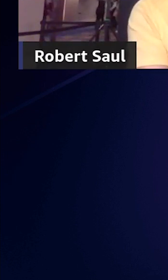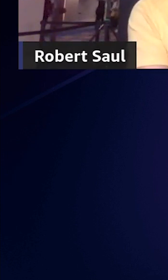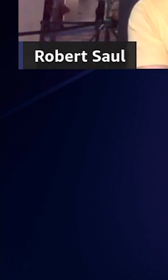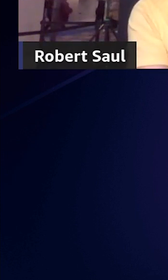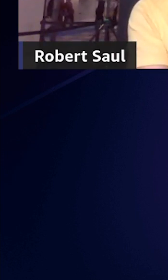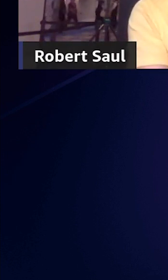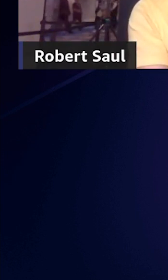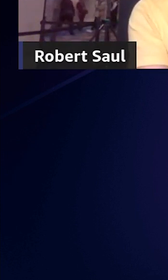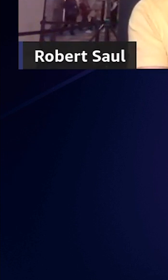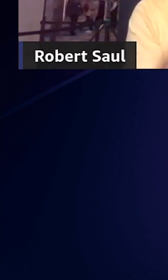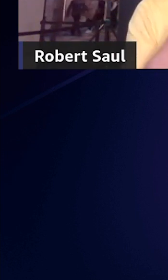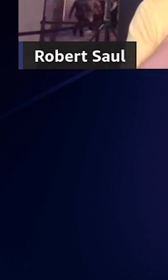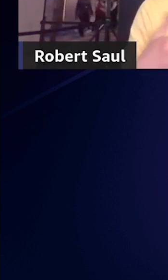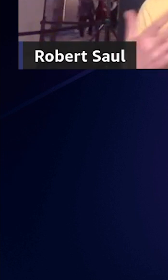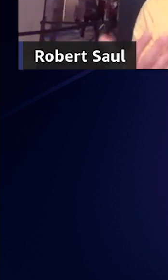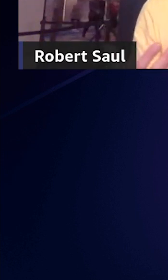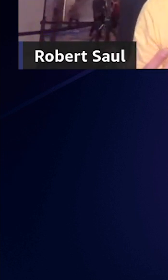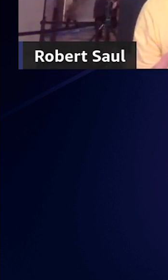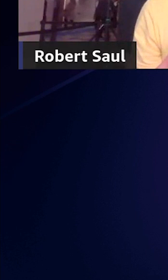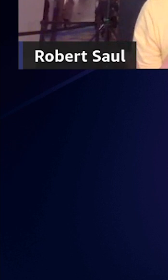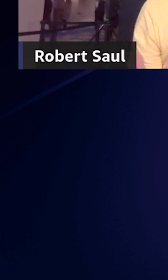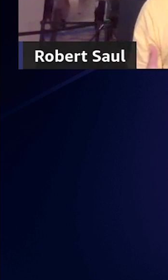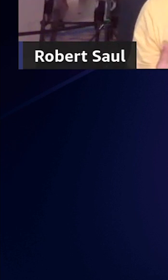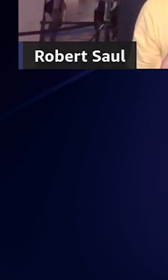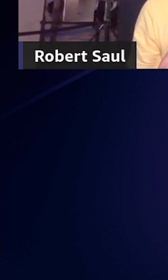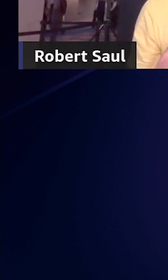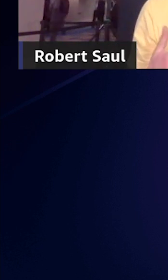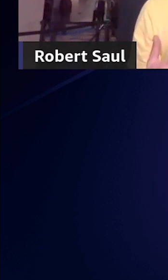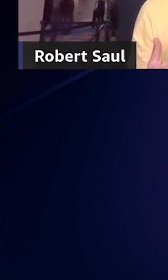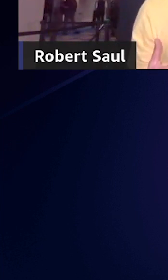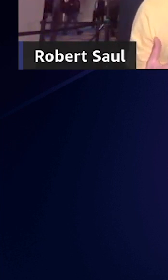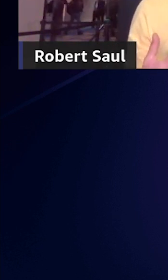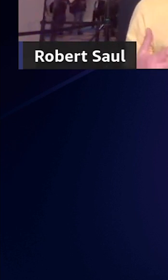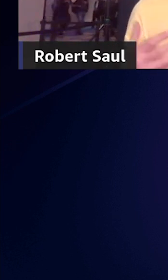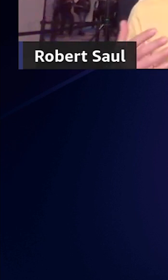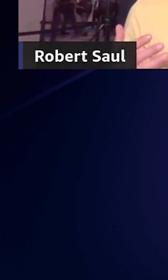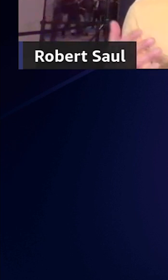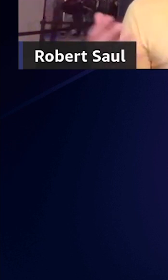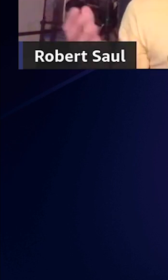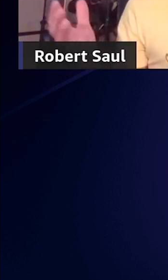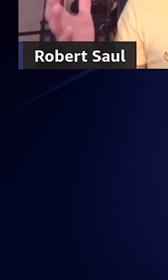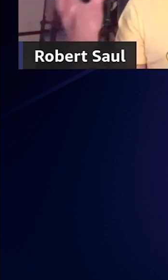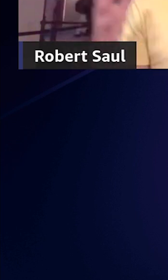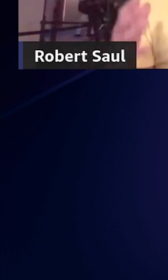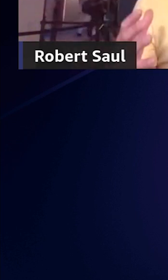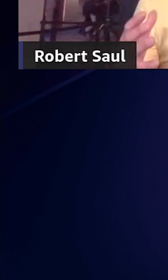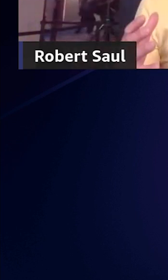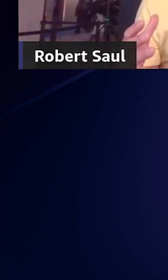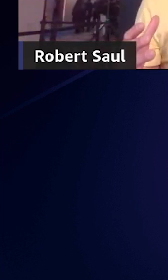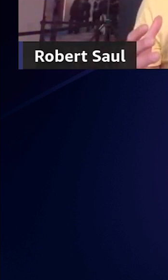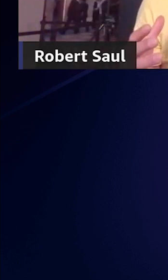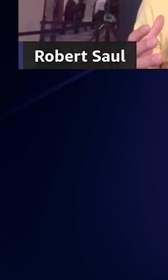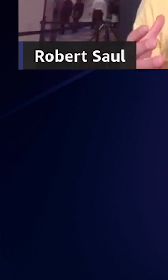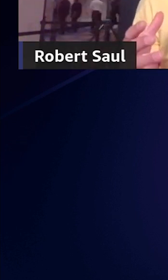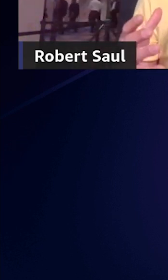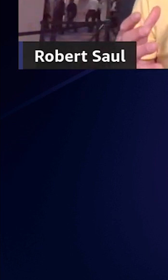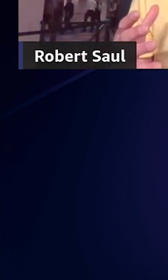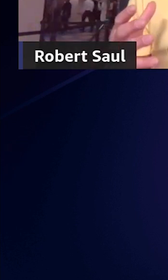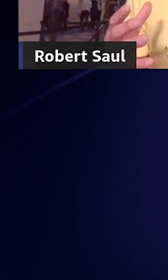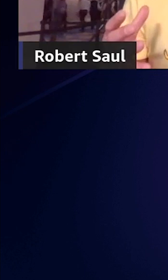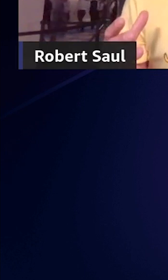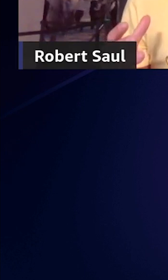soon as we finish up with ALE is our free playbooks, right? So what we've done, again, we take all these lessons learned from these customer